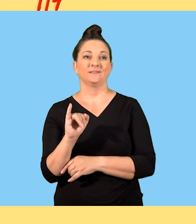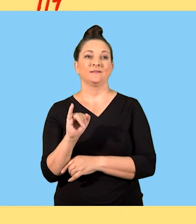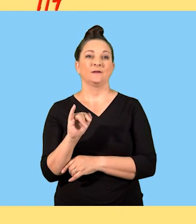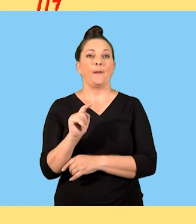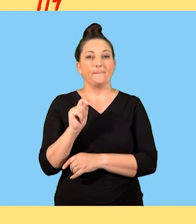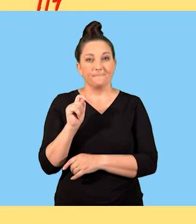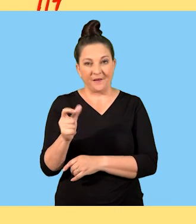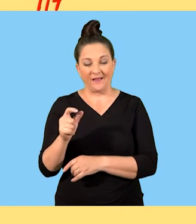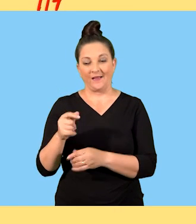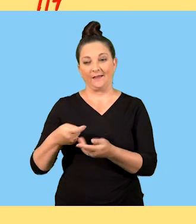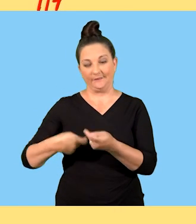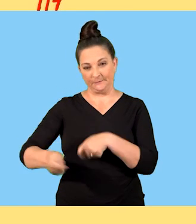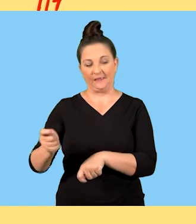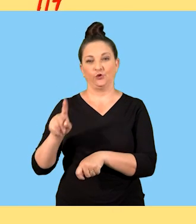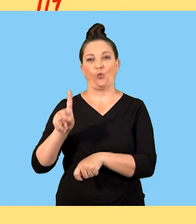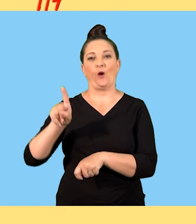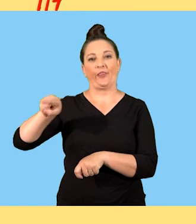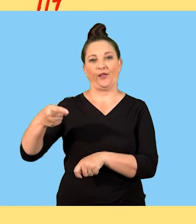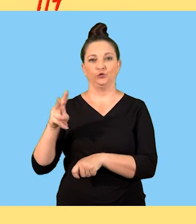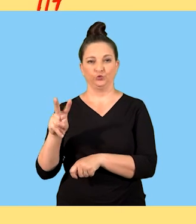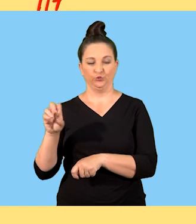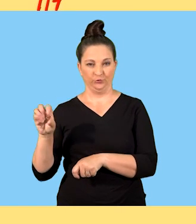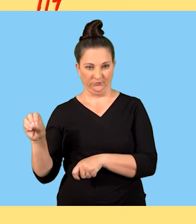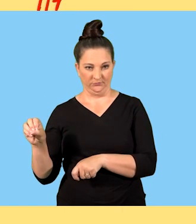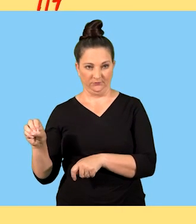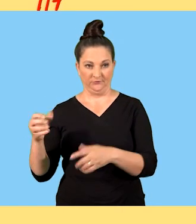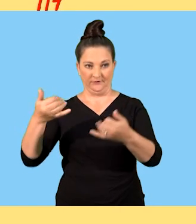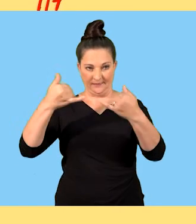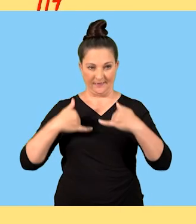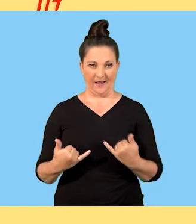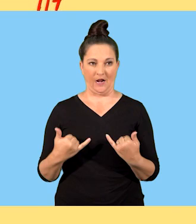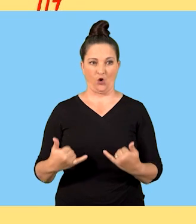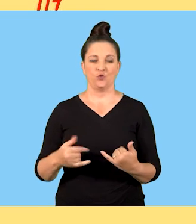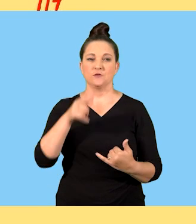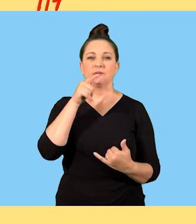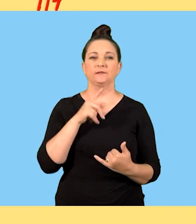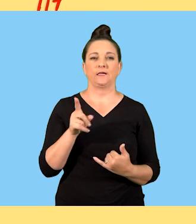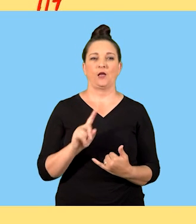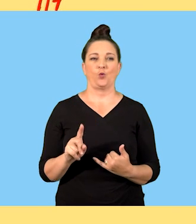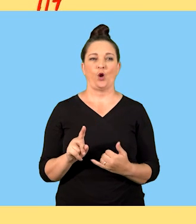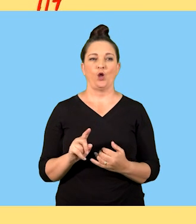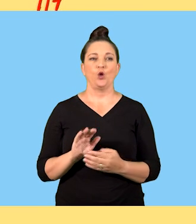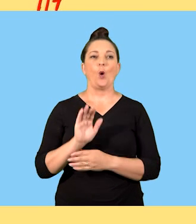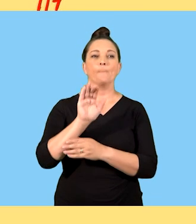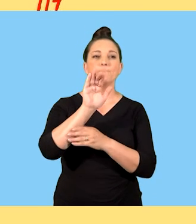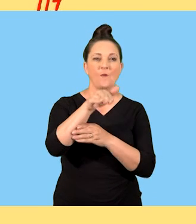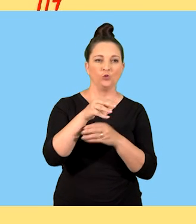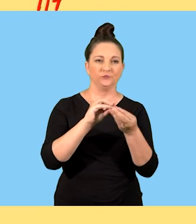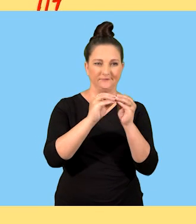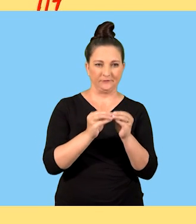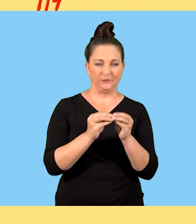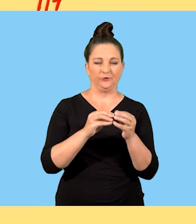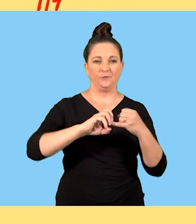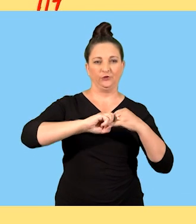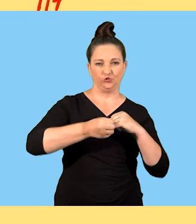1,200, all right? Prepaid expense. Now, when we then come, we are now saying in the